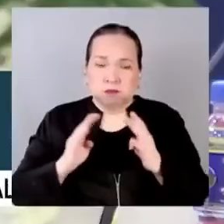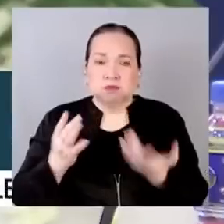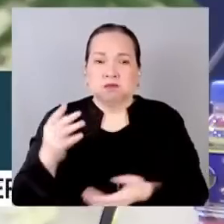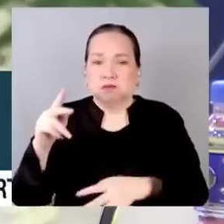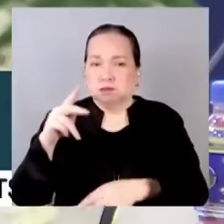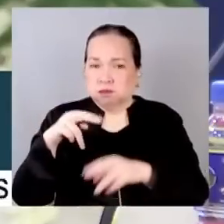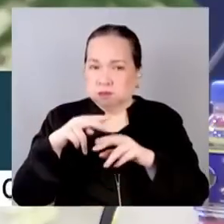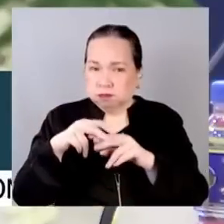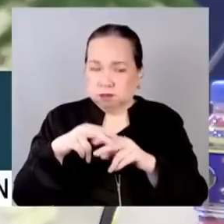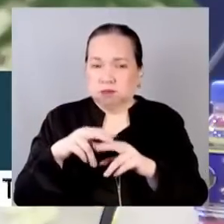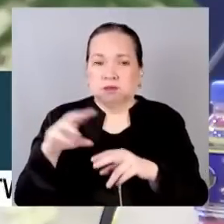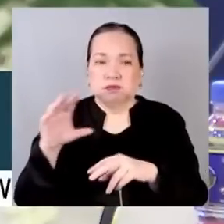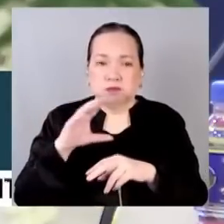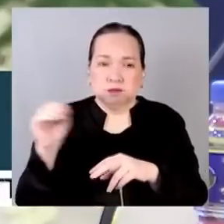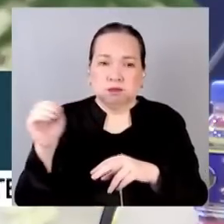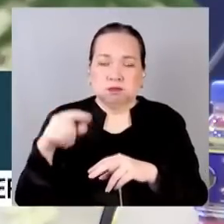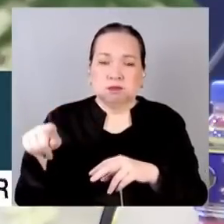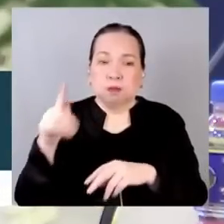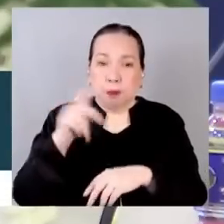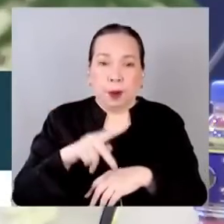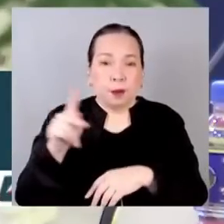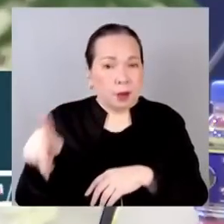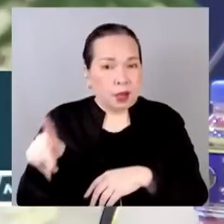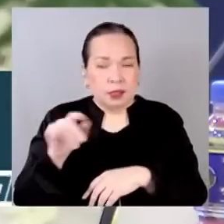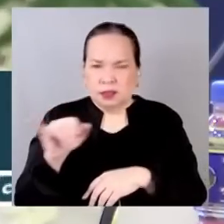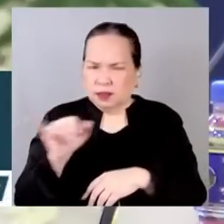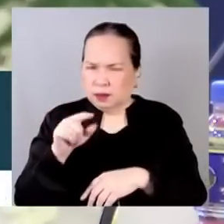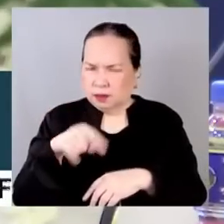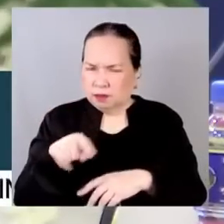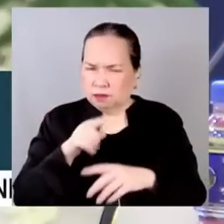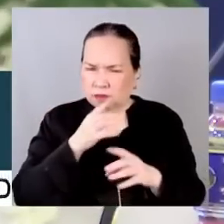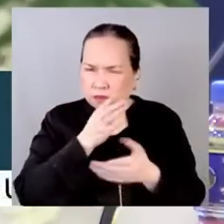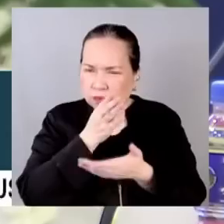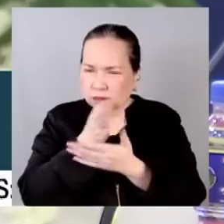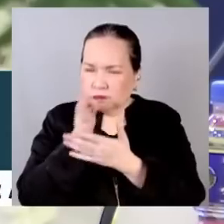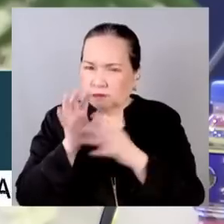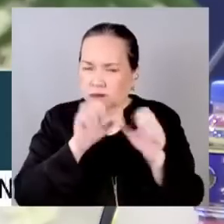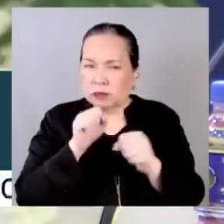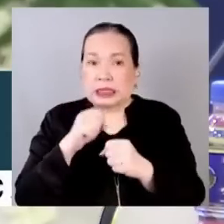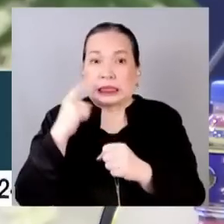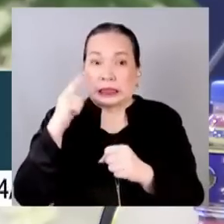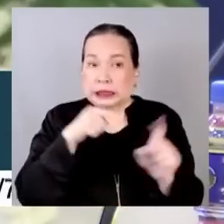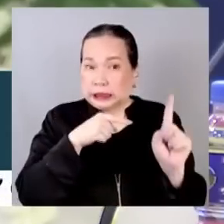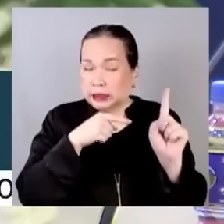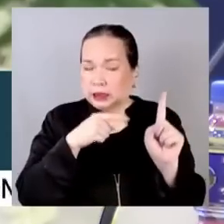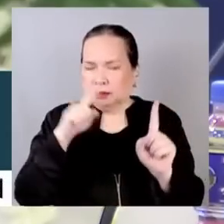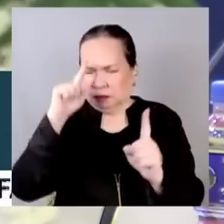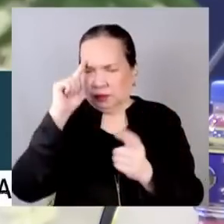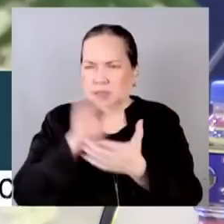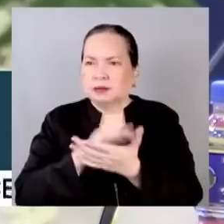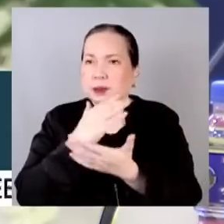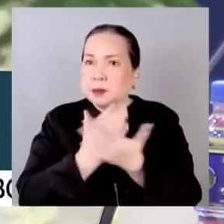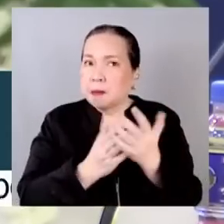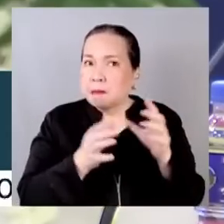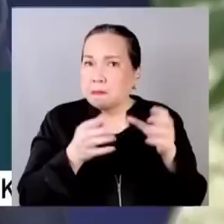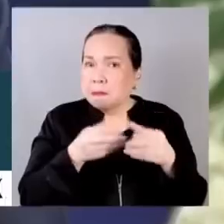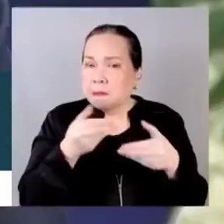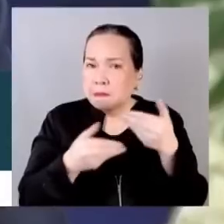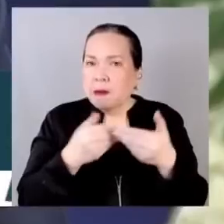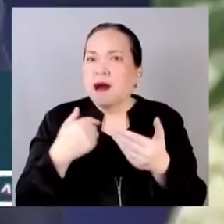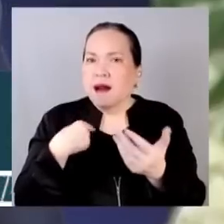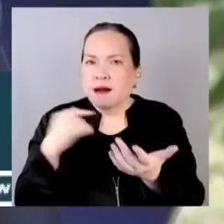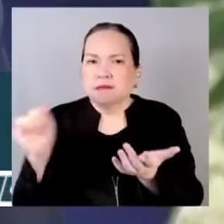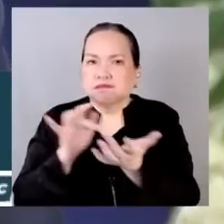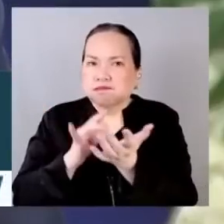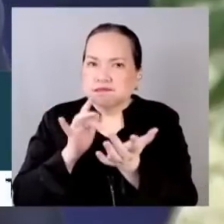and the one in Pampanga. And Azurin believes that some of these operations also involved pilferage by